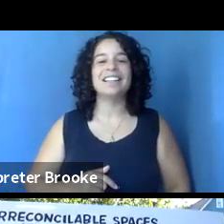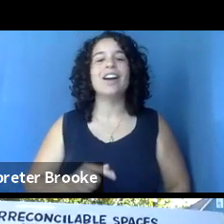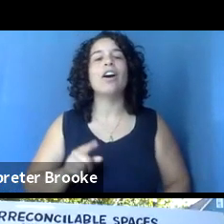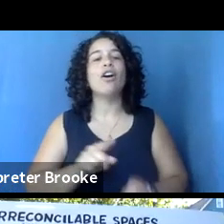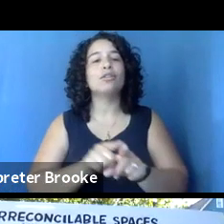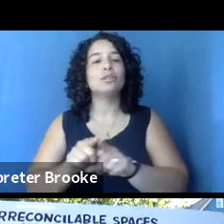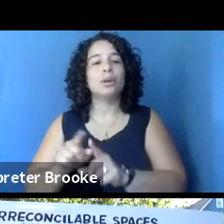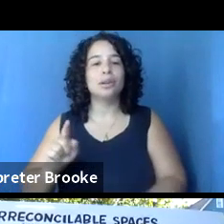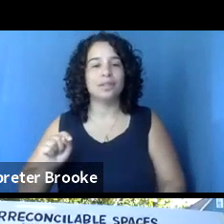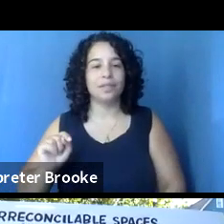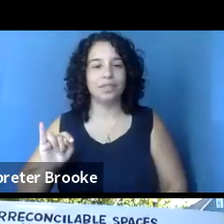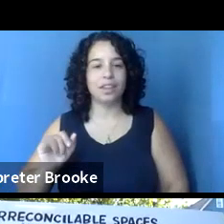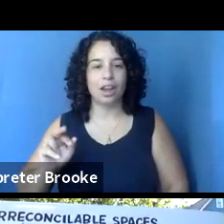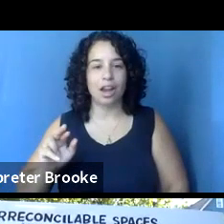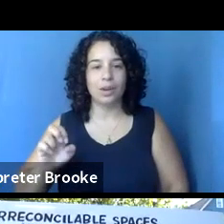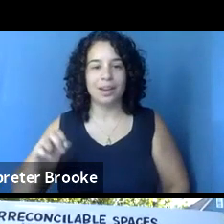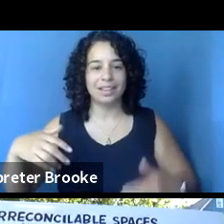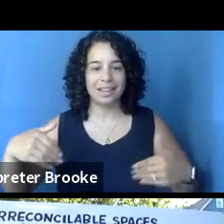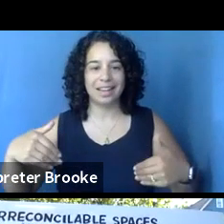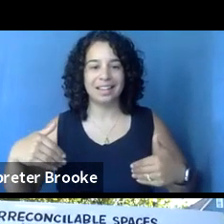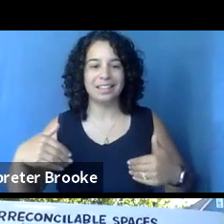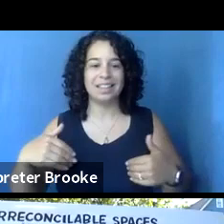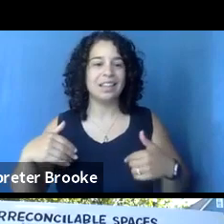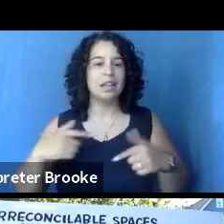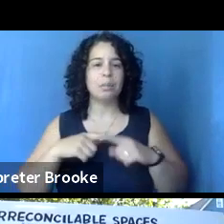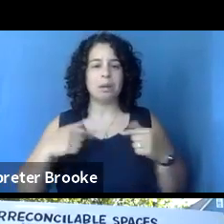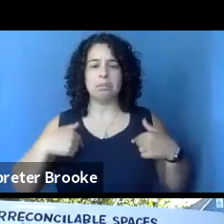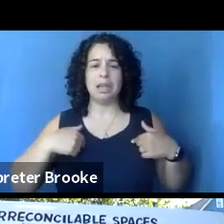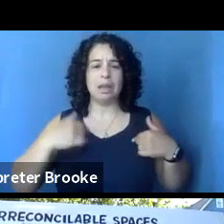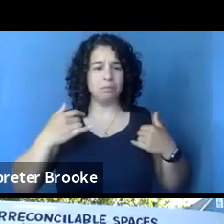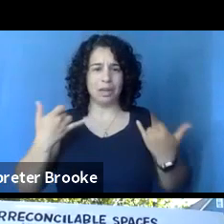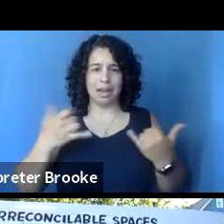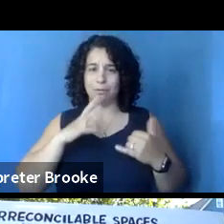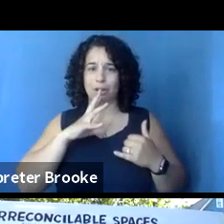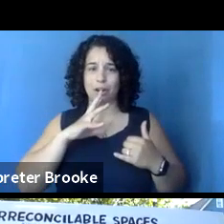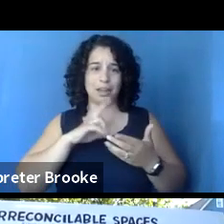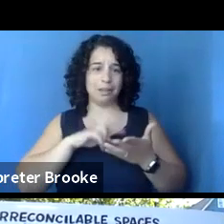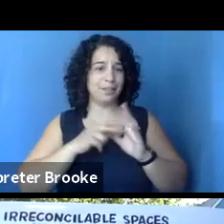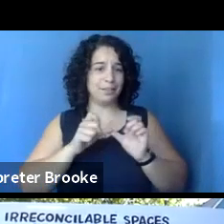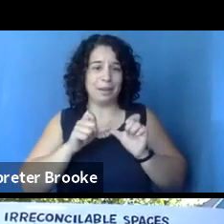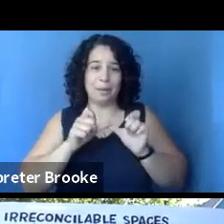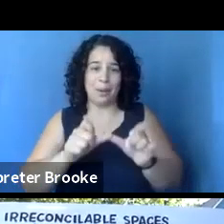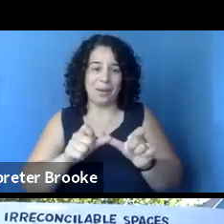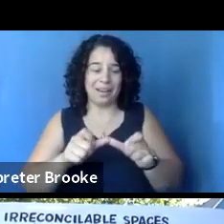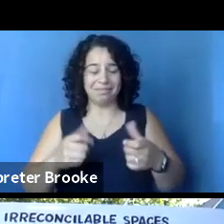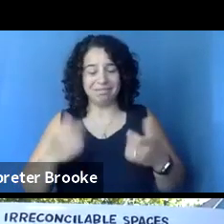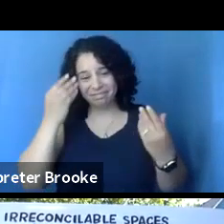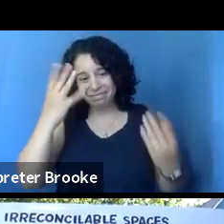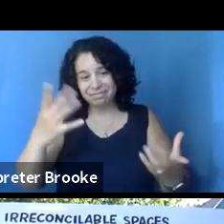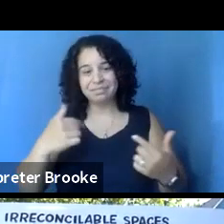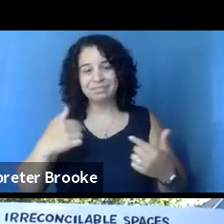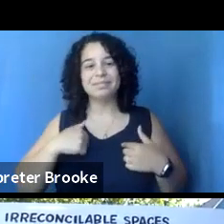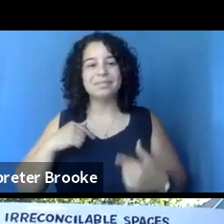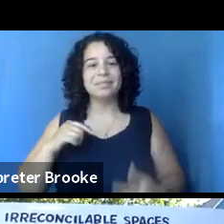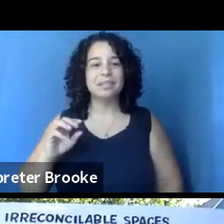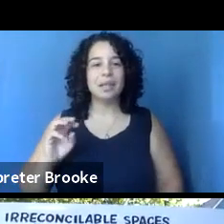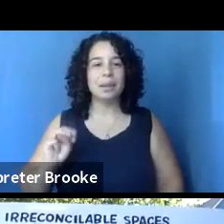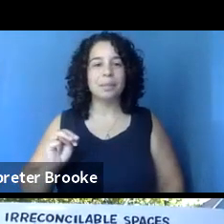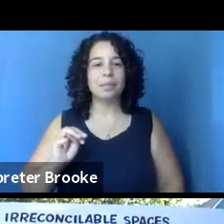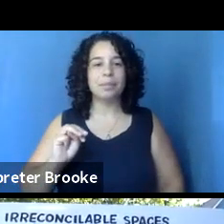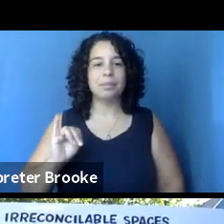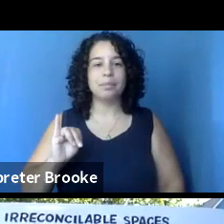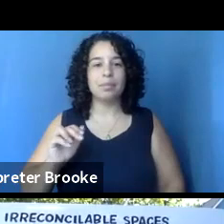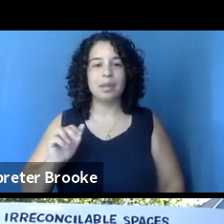just go because I'm talking. So this is Mia Amir. I'm calling in from